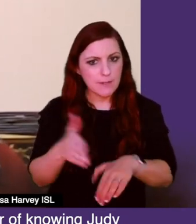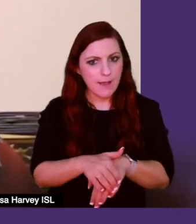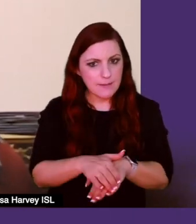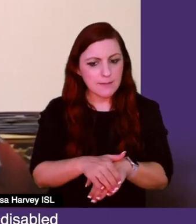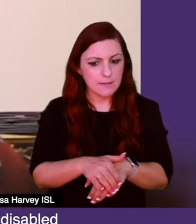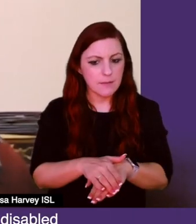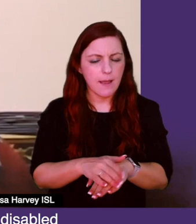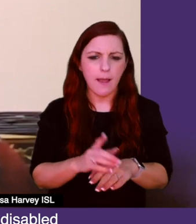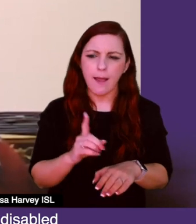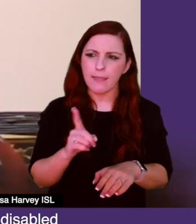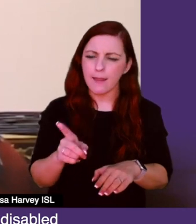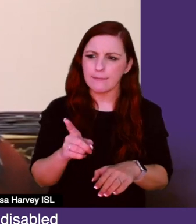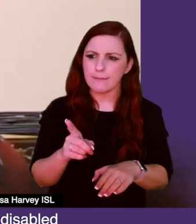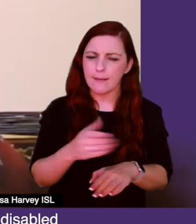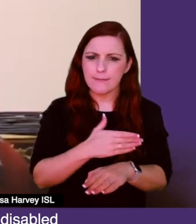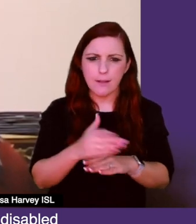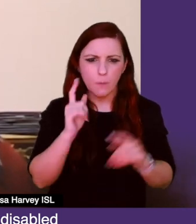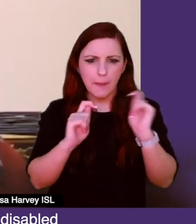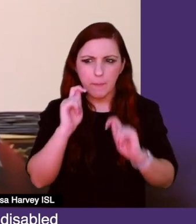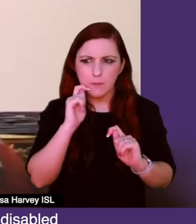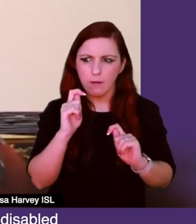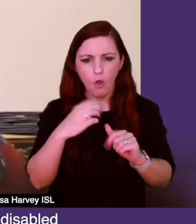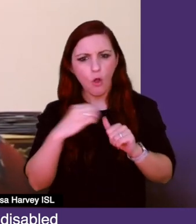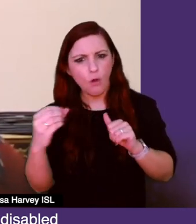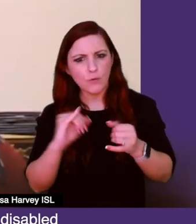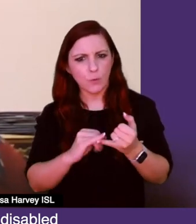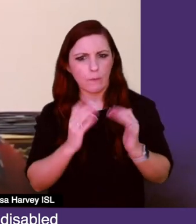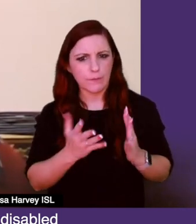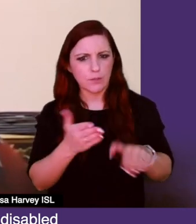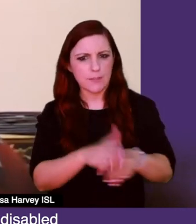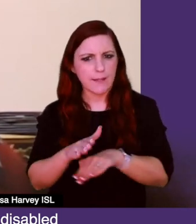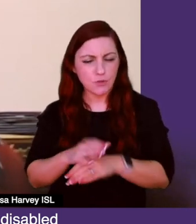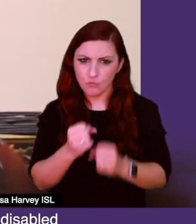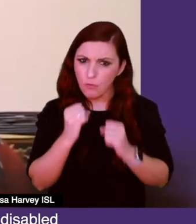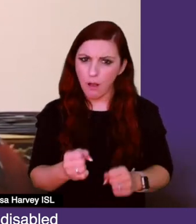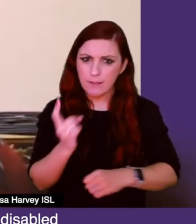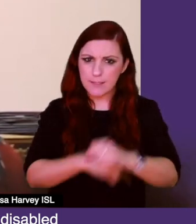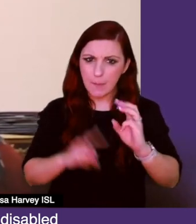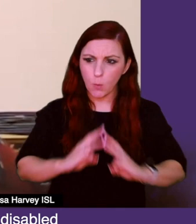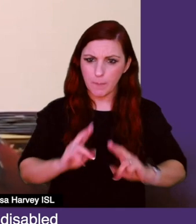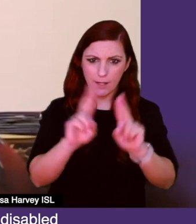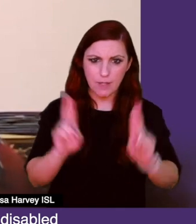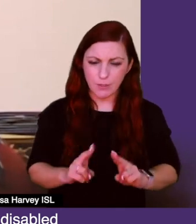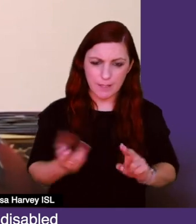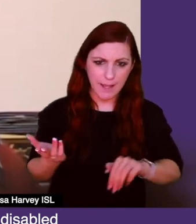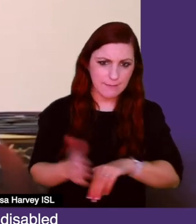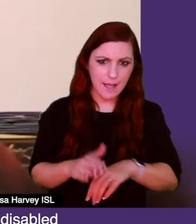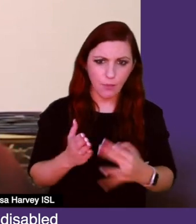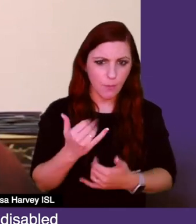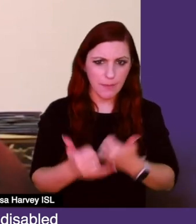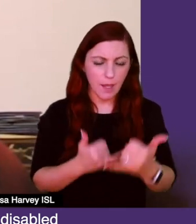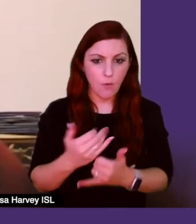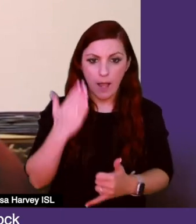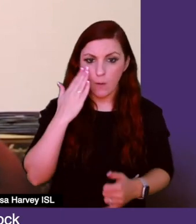passing. And it also made me think of, we've lost many other strong disabled women internationally over the years. And I